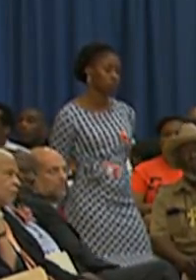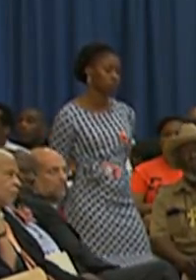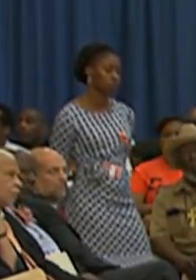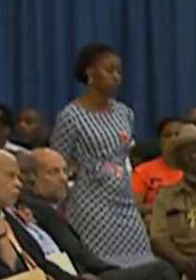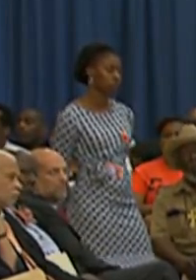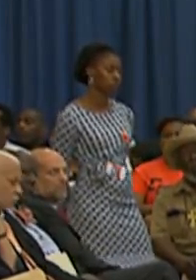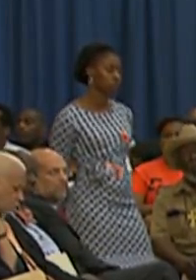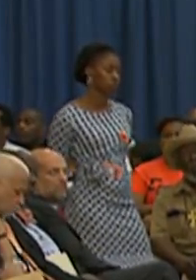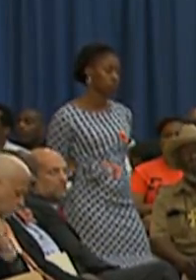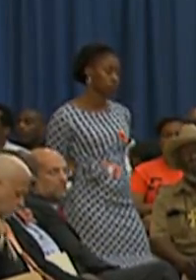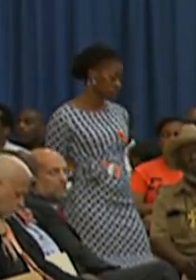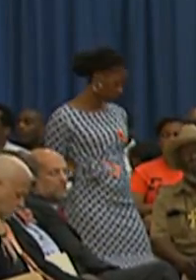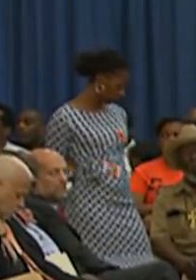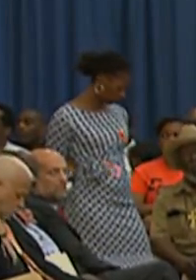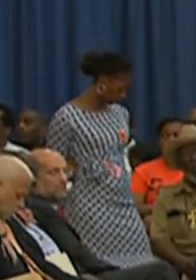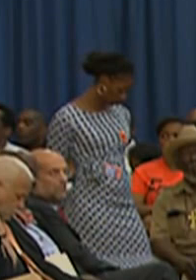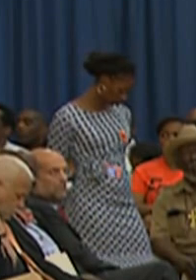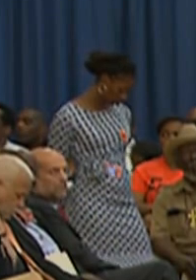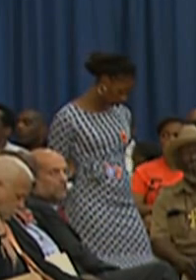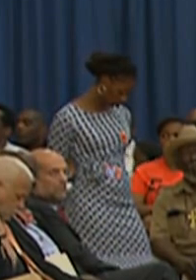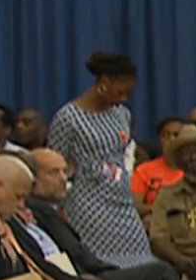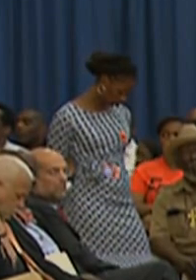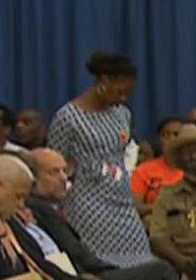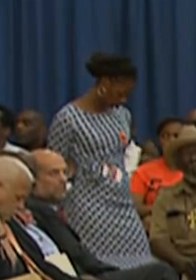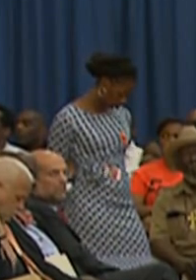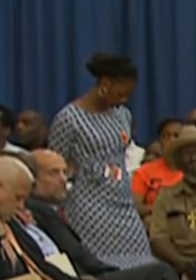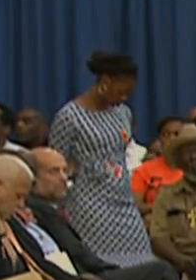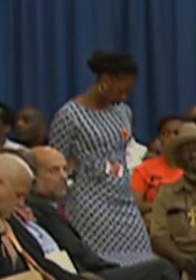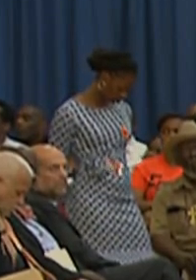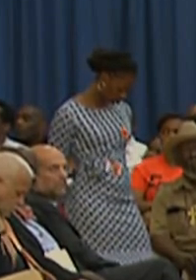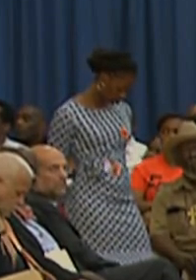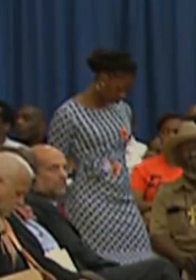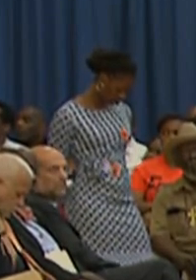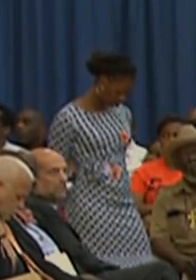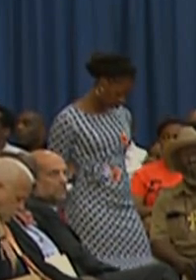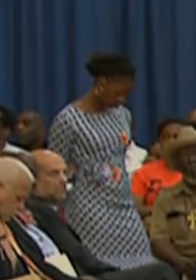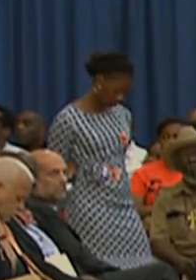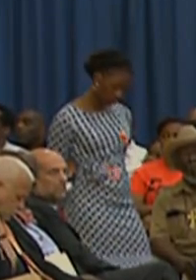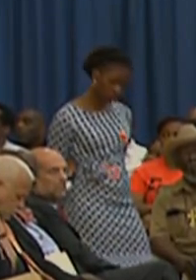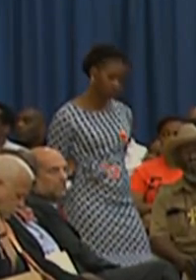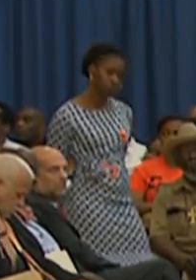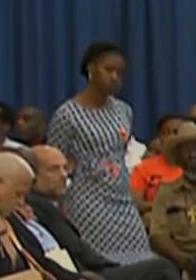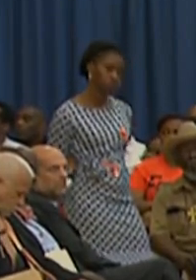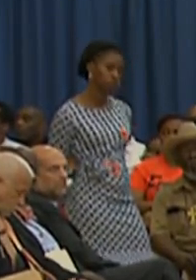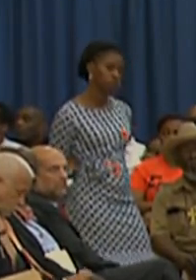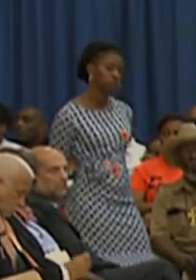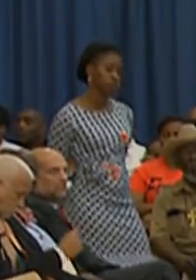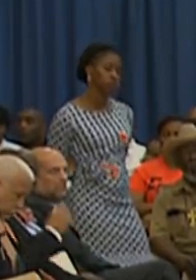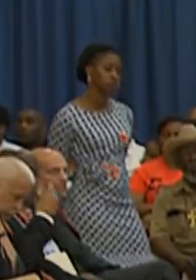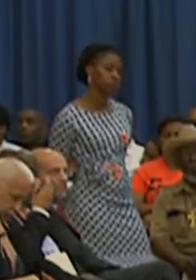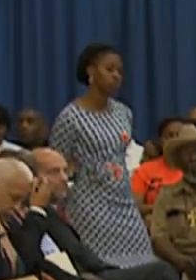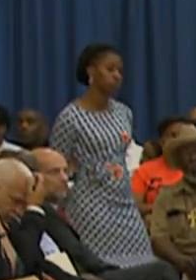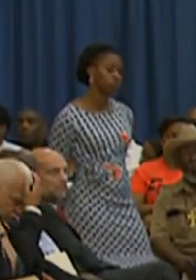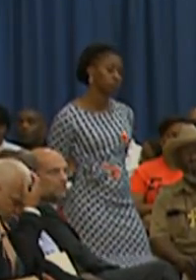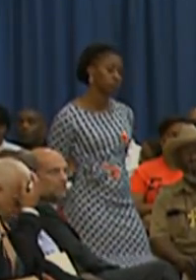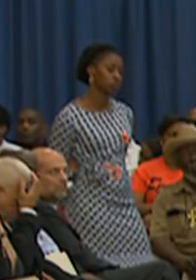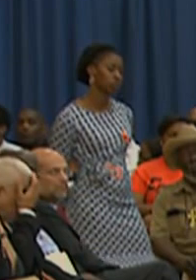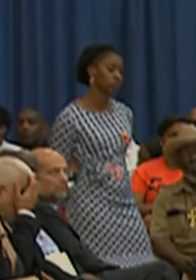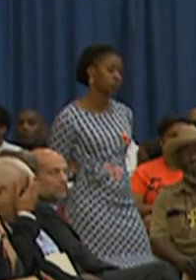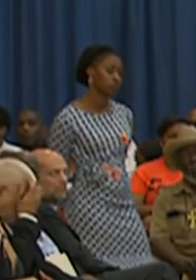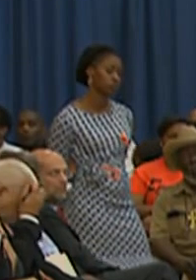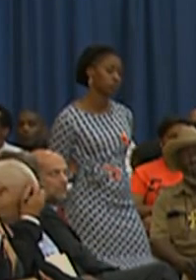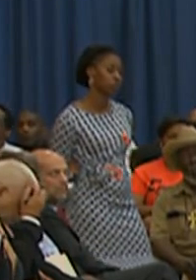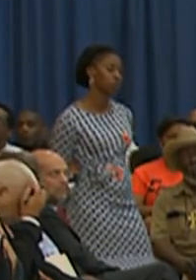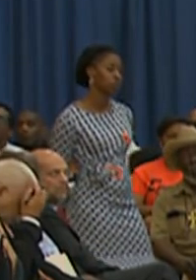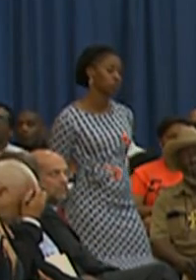get. So the city of New York, in the last year, literally put $1 billion extra into